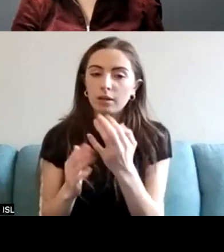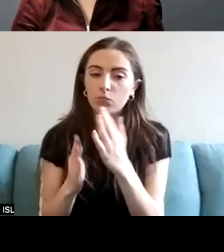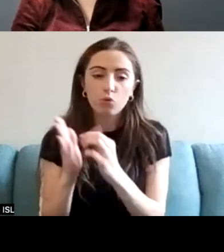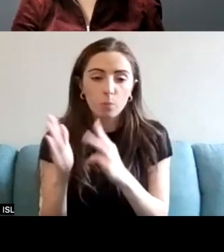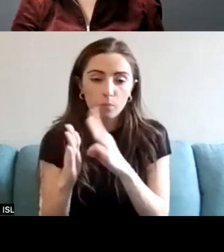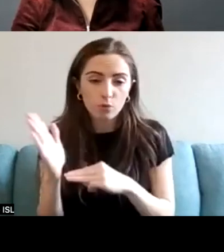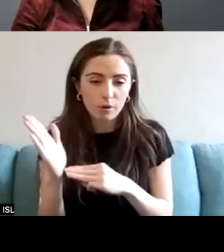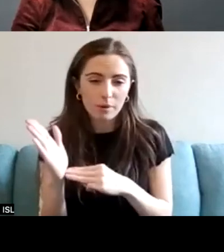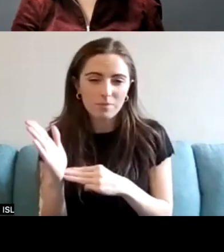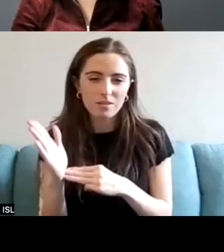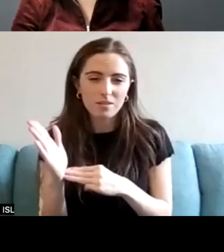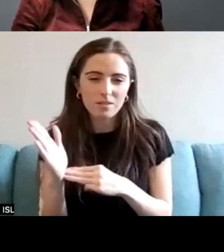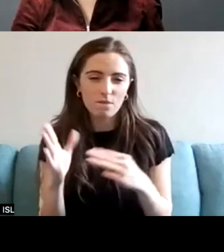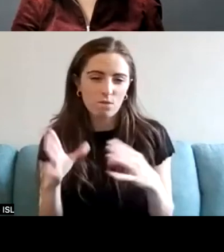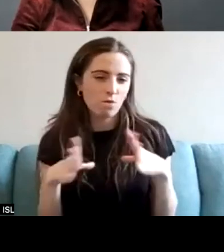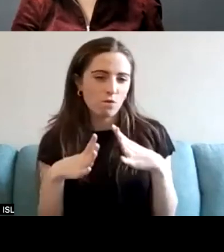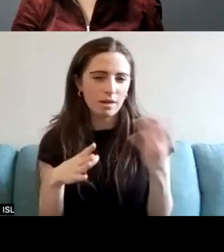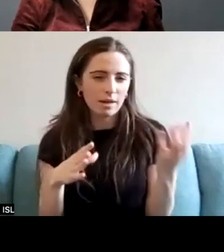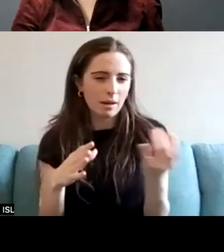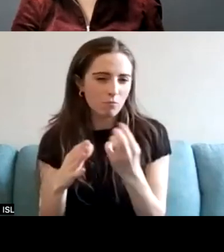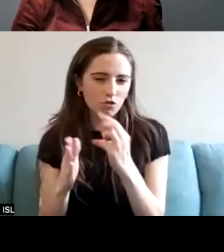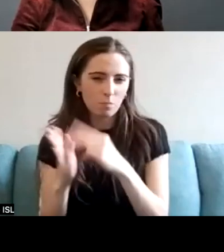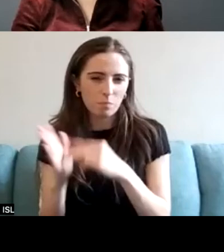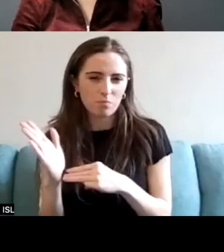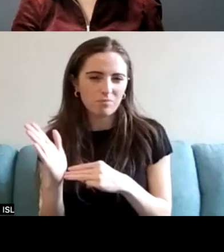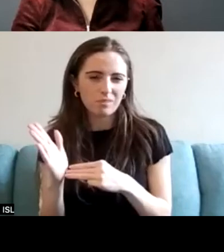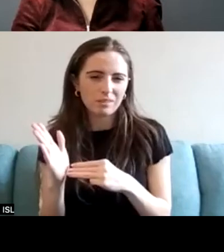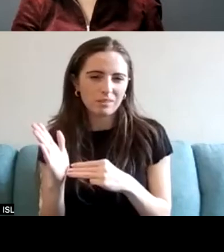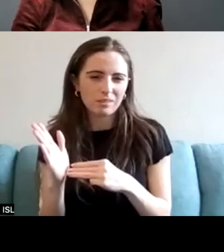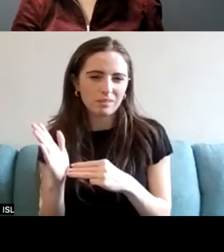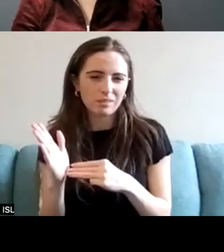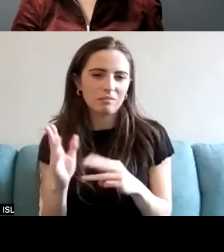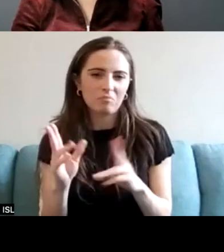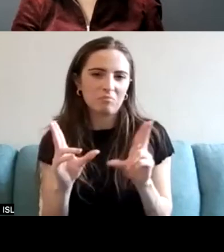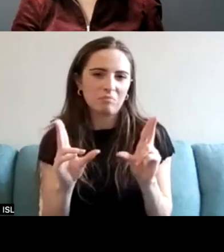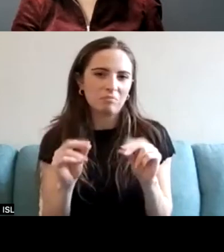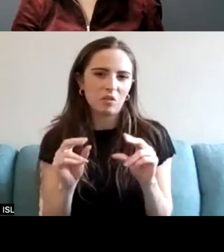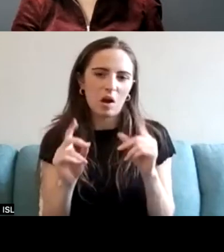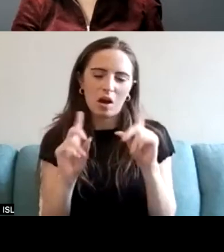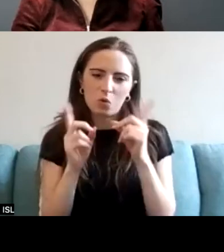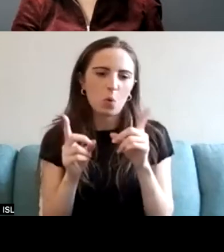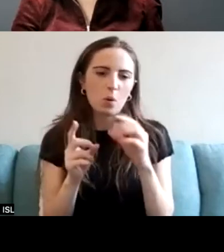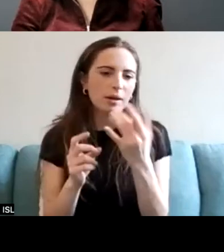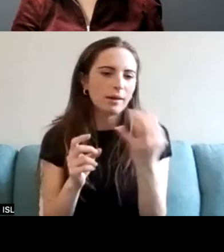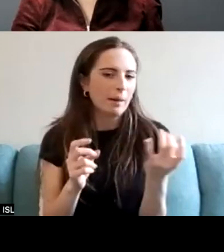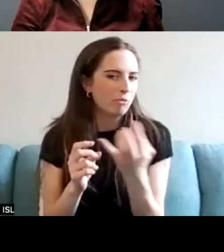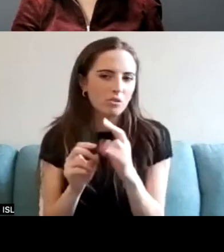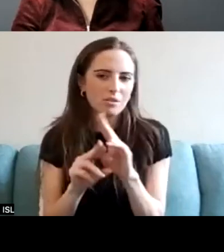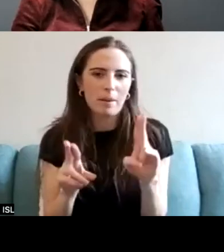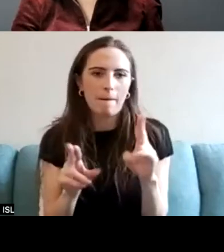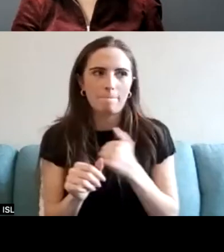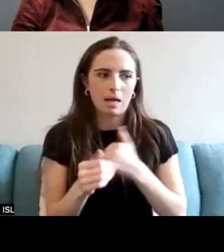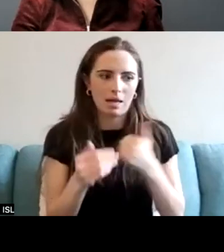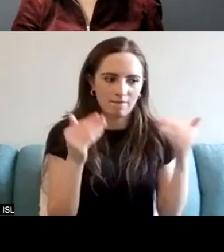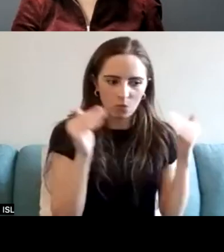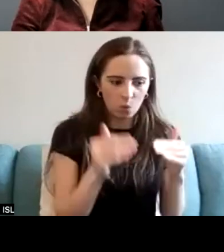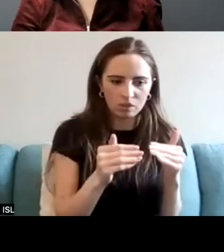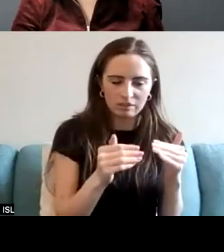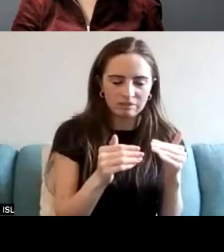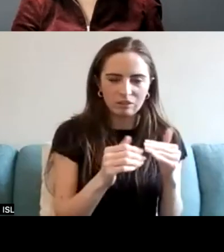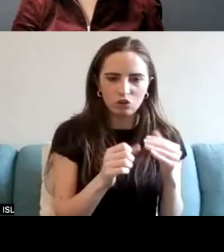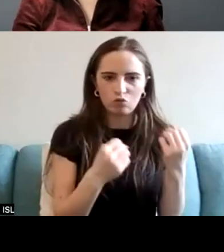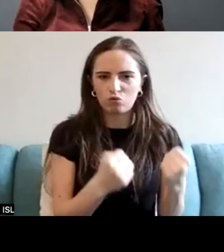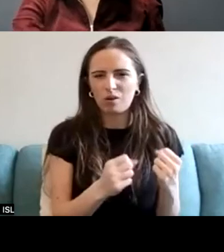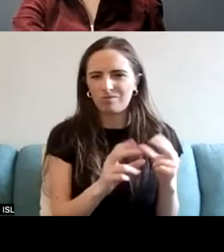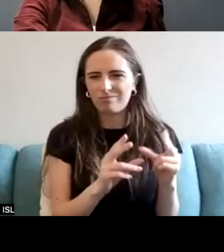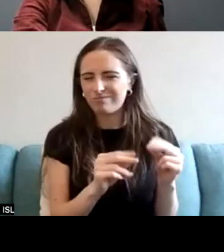Free caption providers, captions now wouldn't be my strong point, I'll be totally honest. I know that